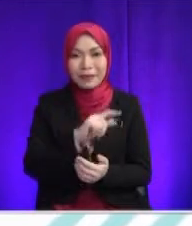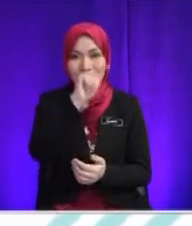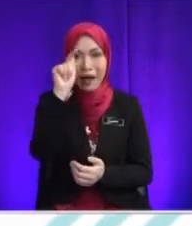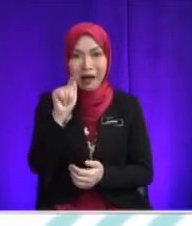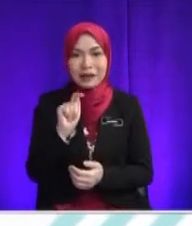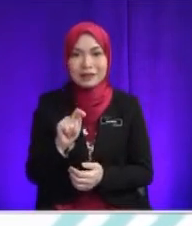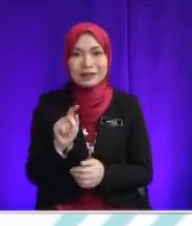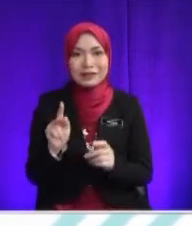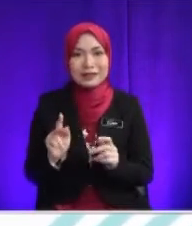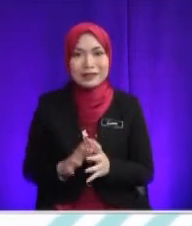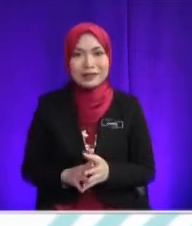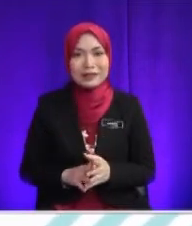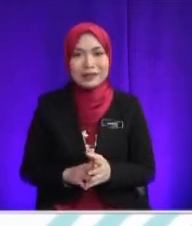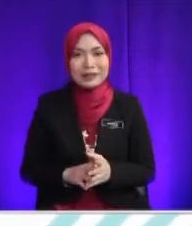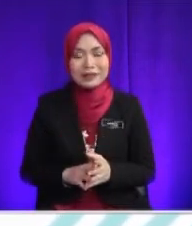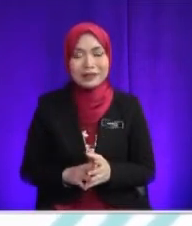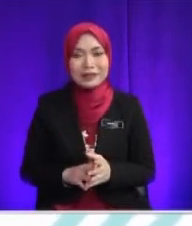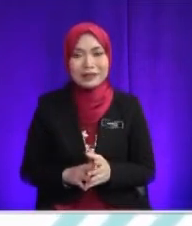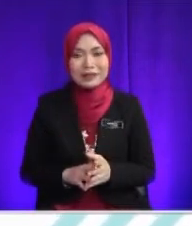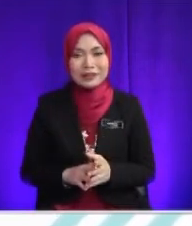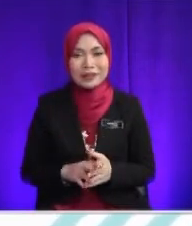Okay, Iza, so what do you think is the answer?